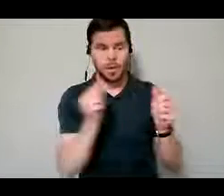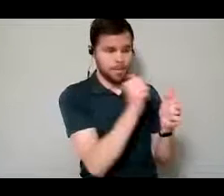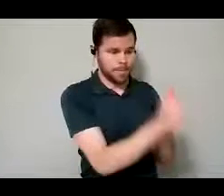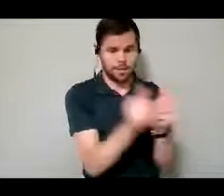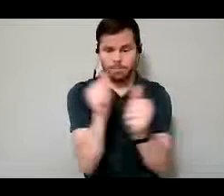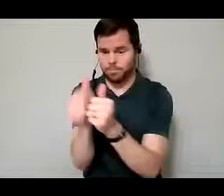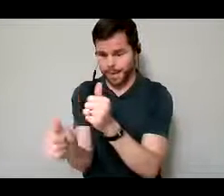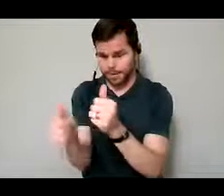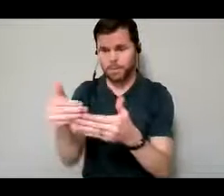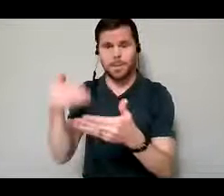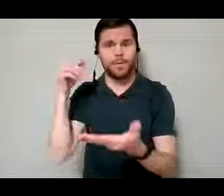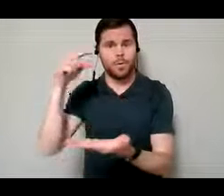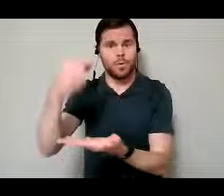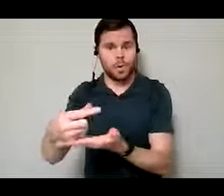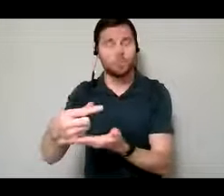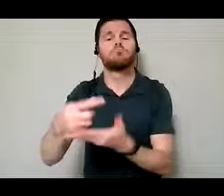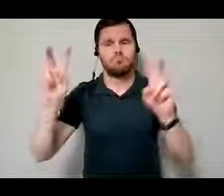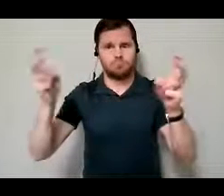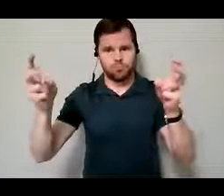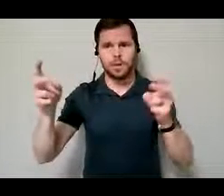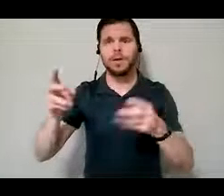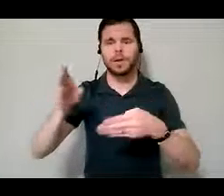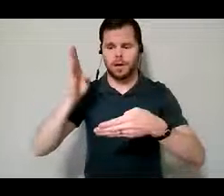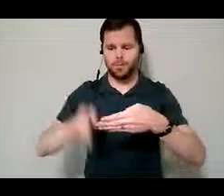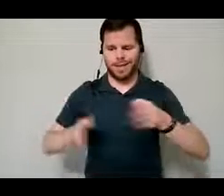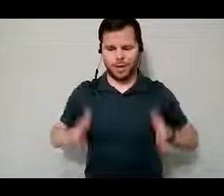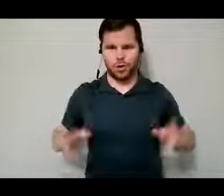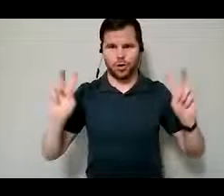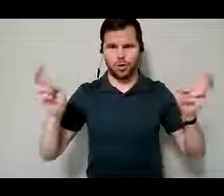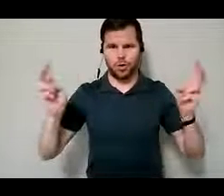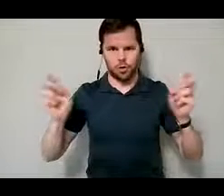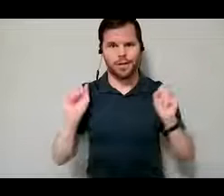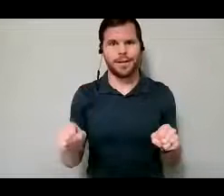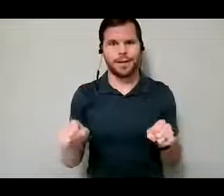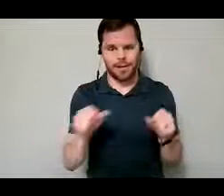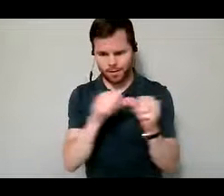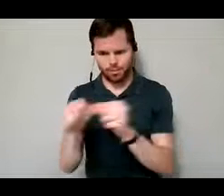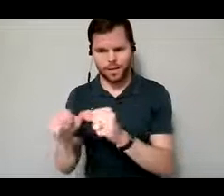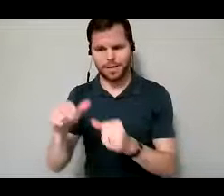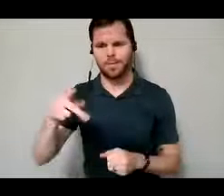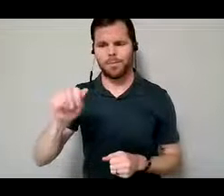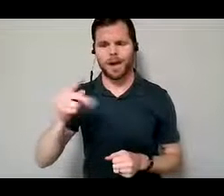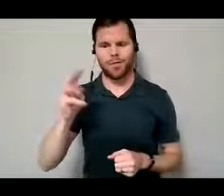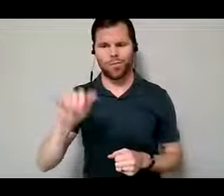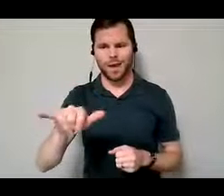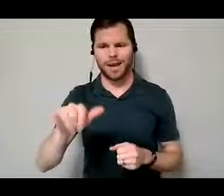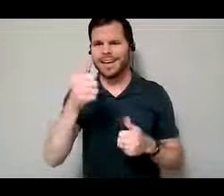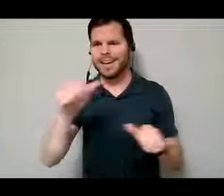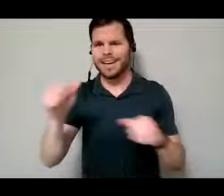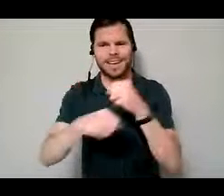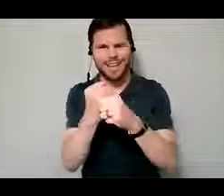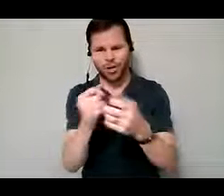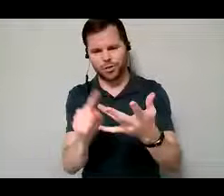they graduate, then they are counted as a completer. They can complete the pathway at any year So we do have some juniors that